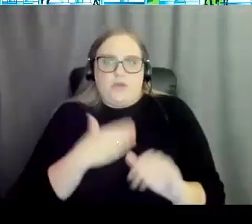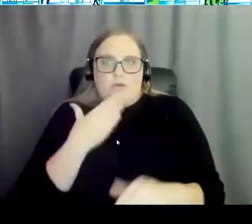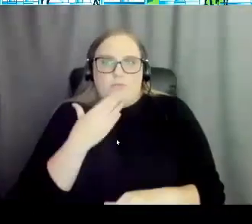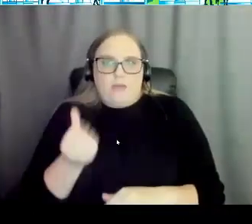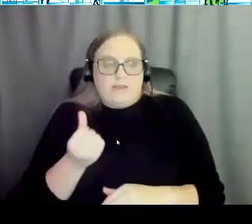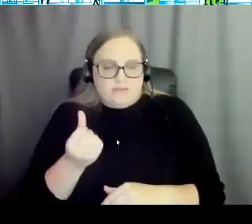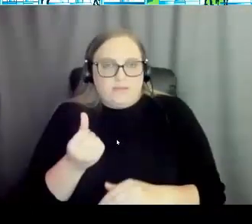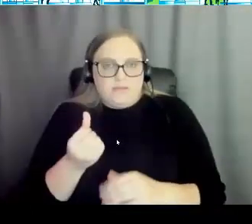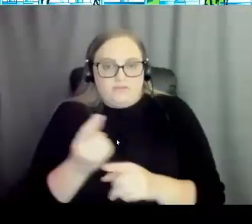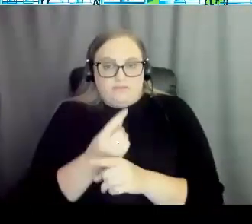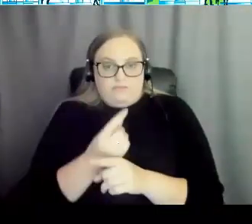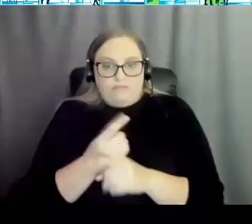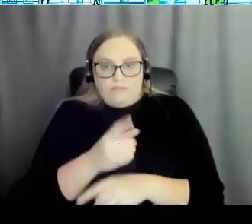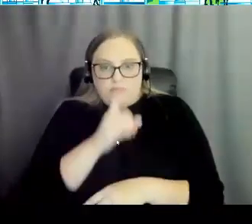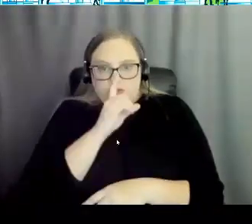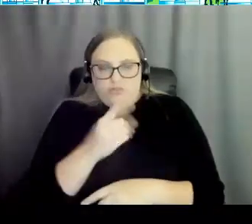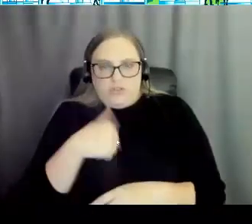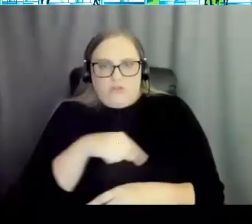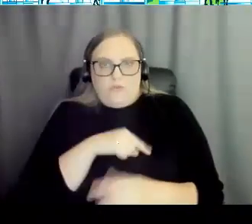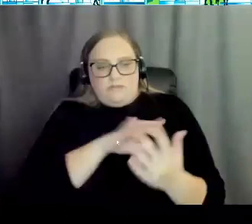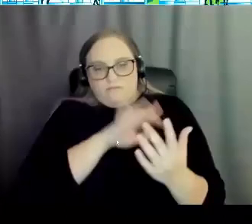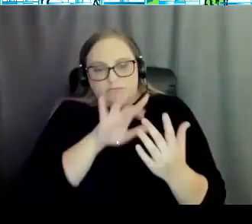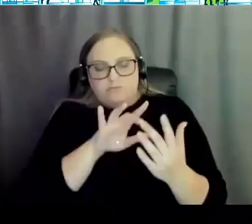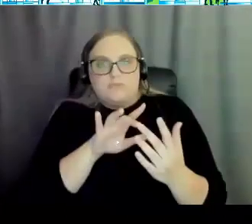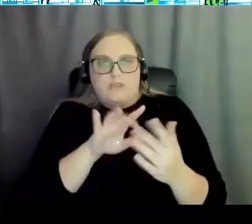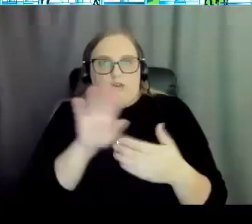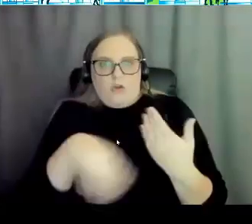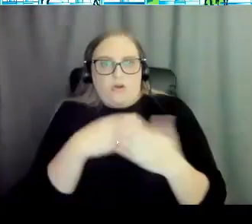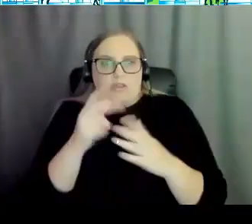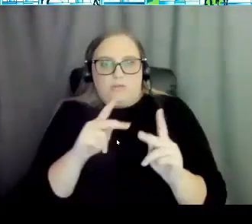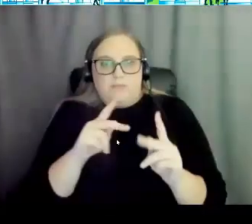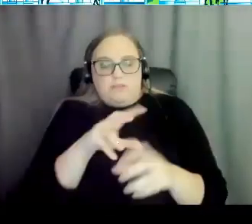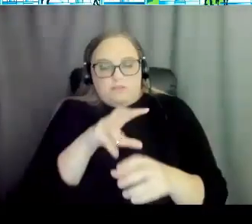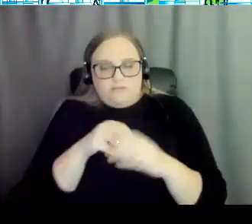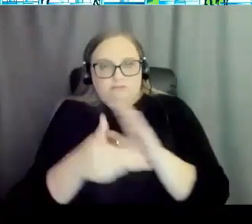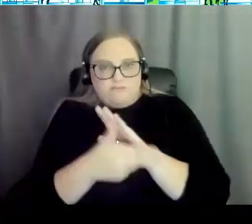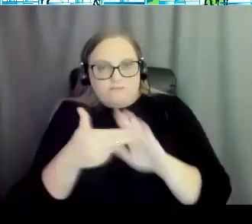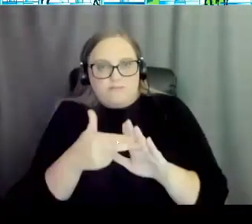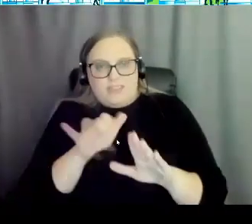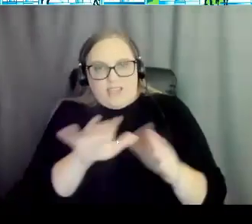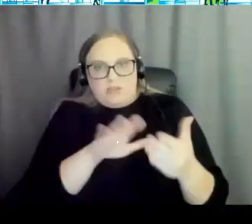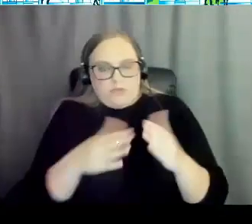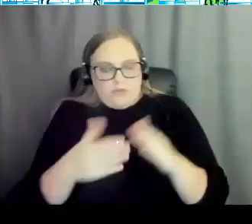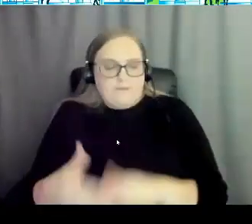we're getting to all of the people who consider themselves part of a given community.